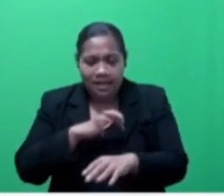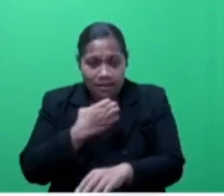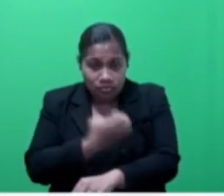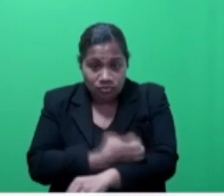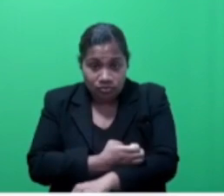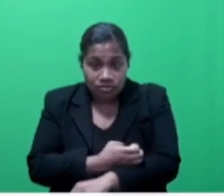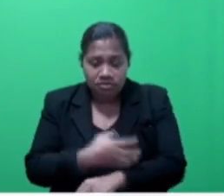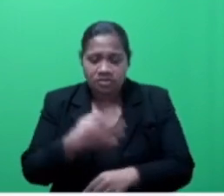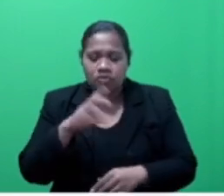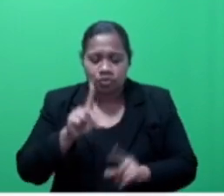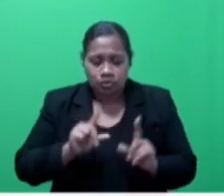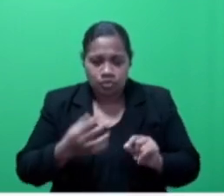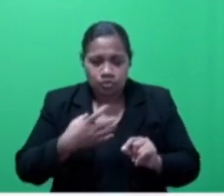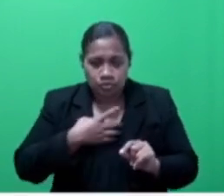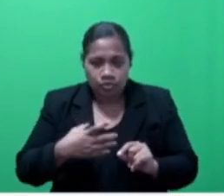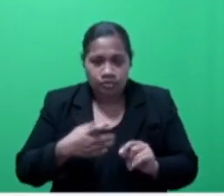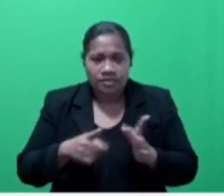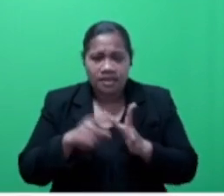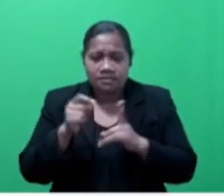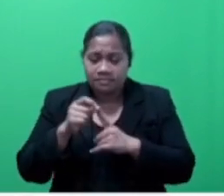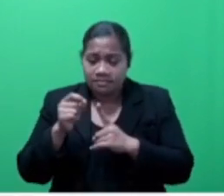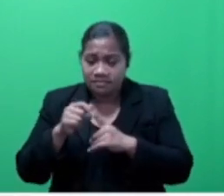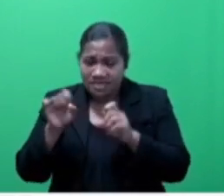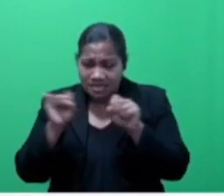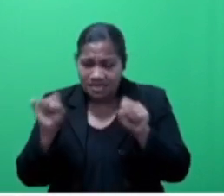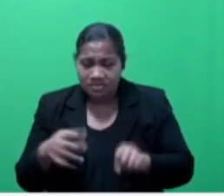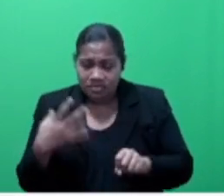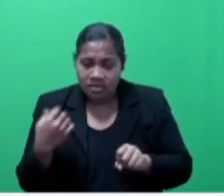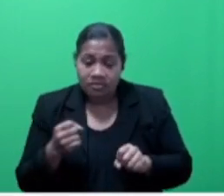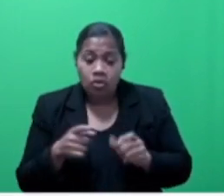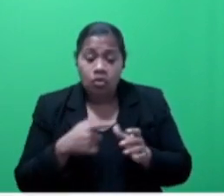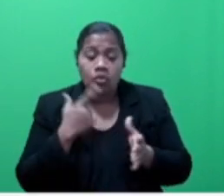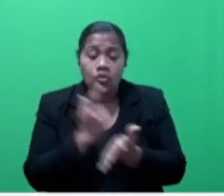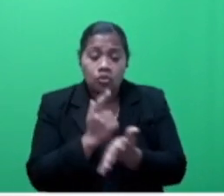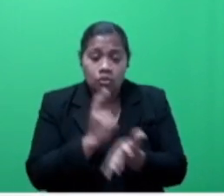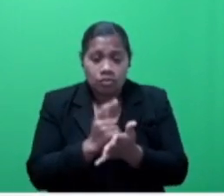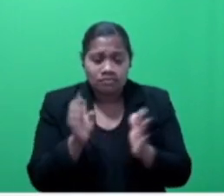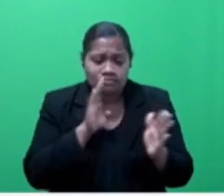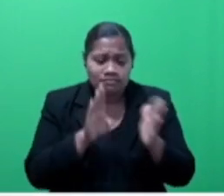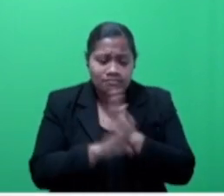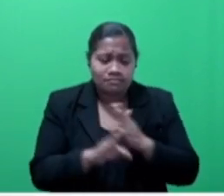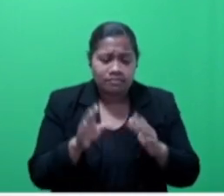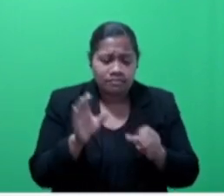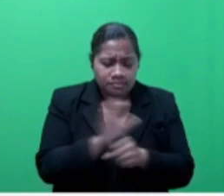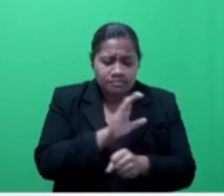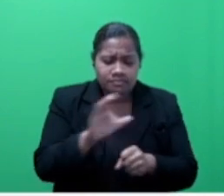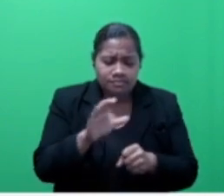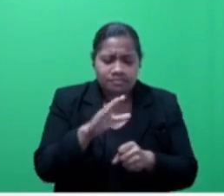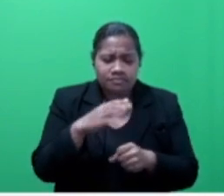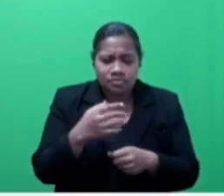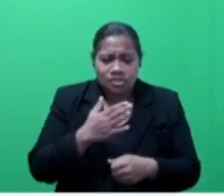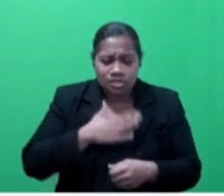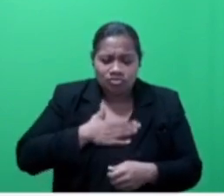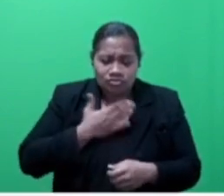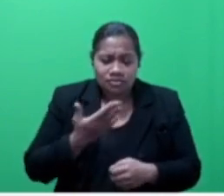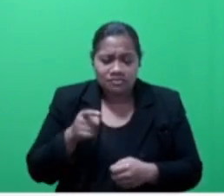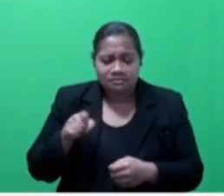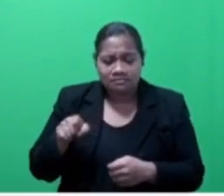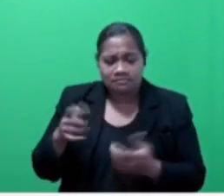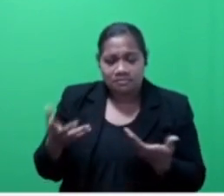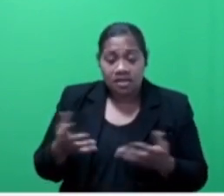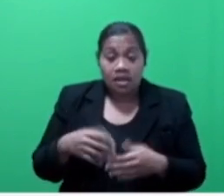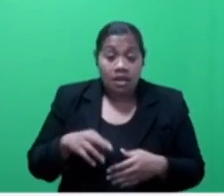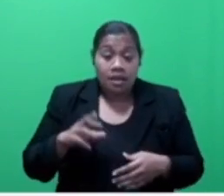have an IPP system in place where a lot of private companies are now interested in supplying to the grid. In respect of eating